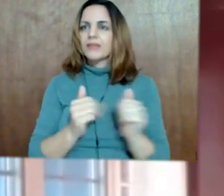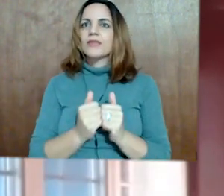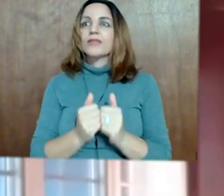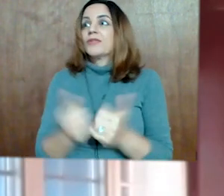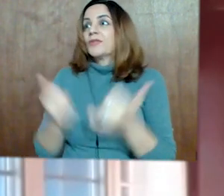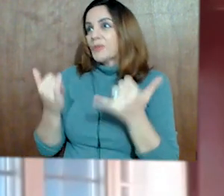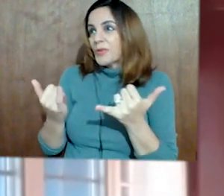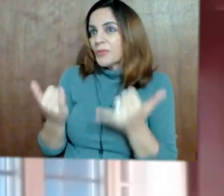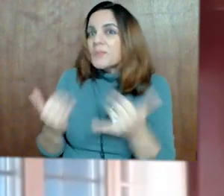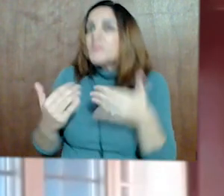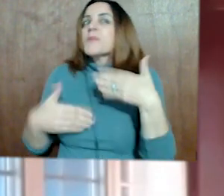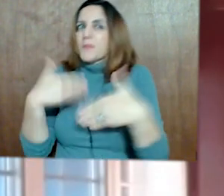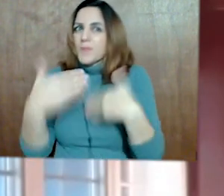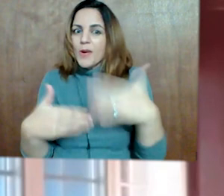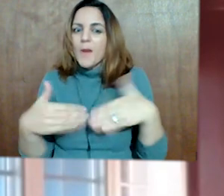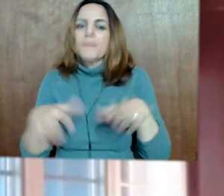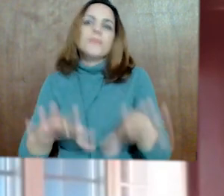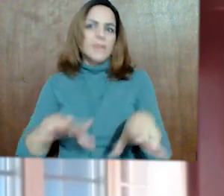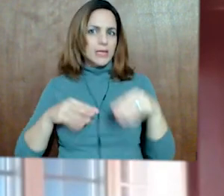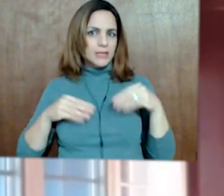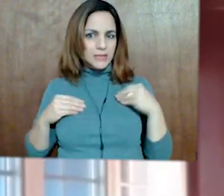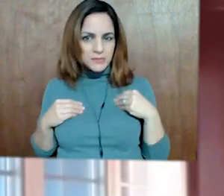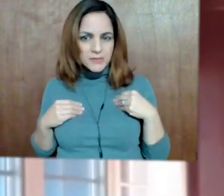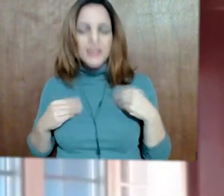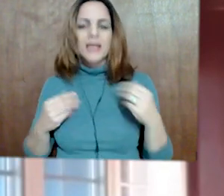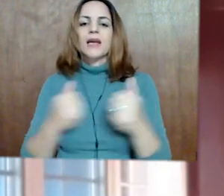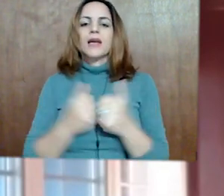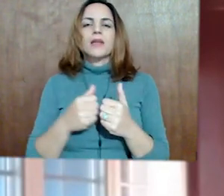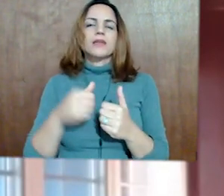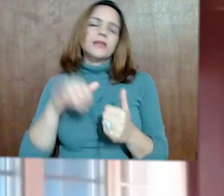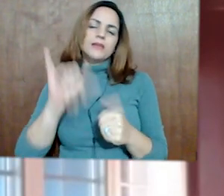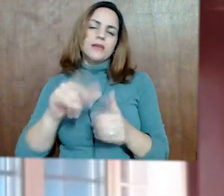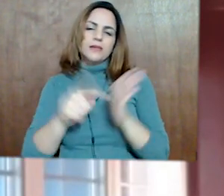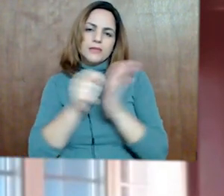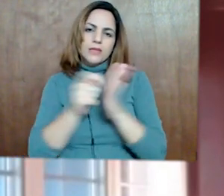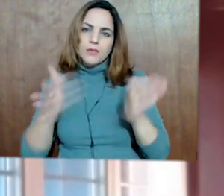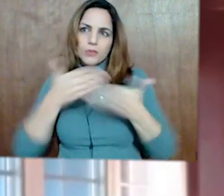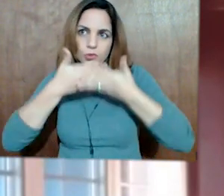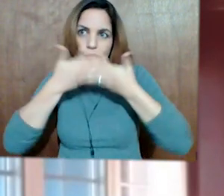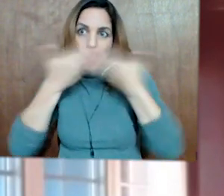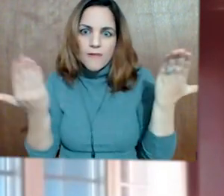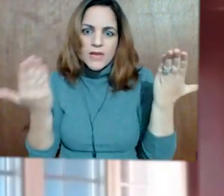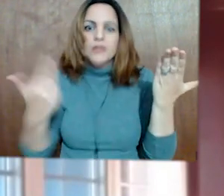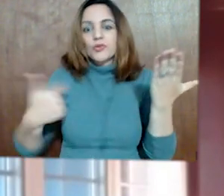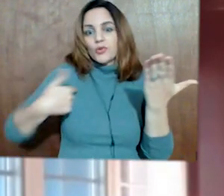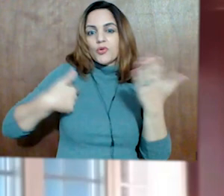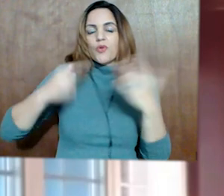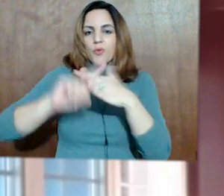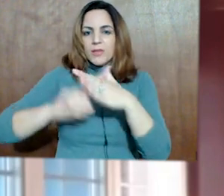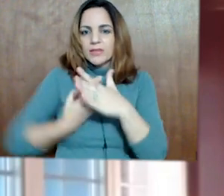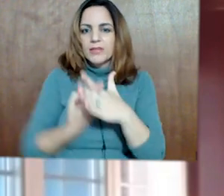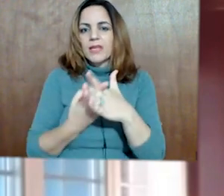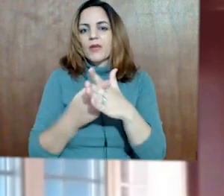At that time, there was no Latino journalist organization. I then helped to found one, but it was the kind of viewpoint